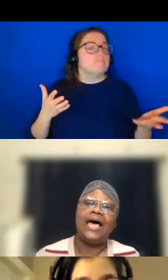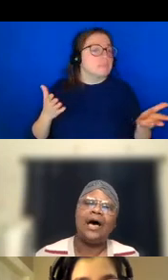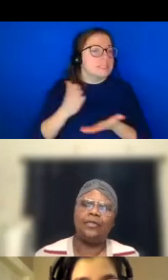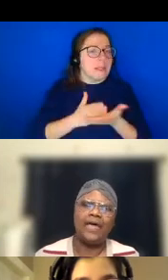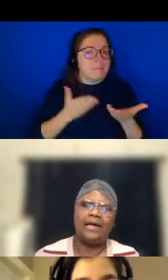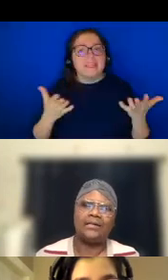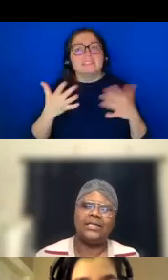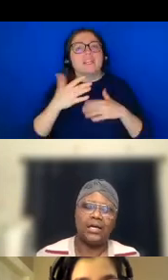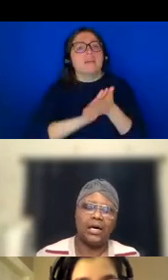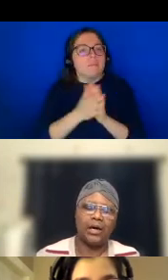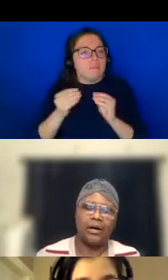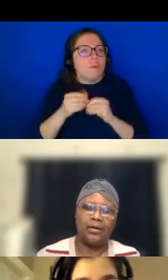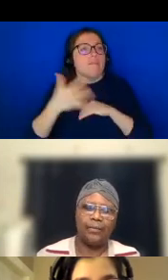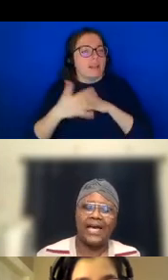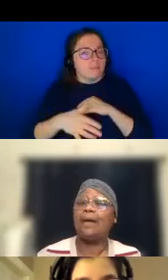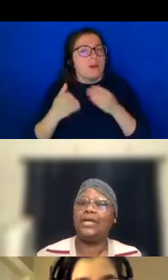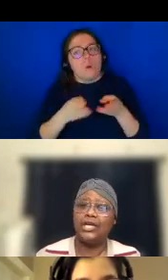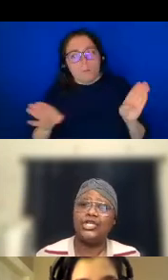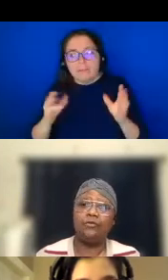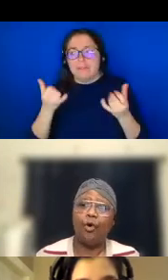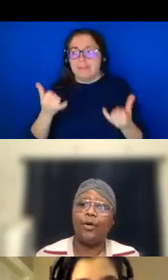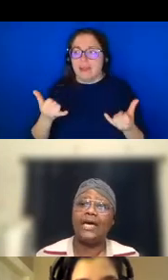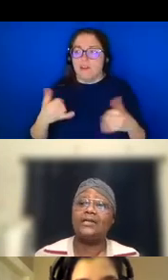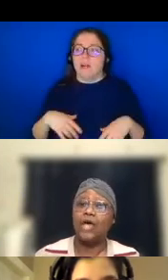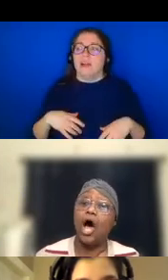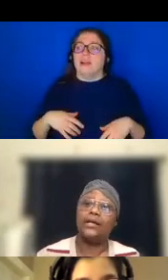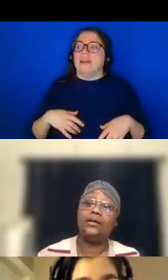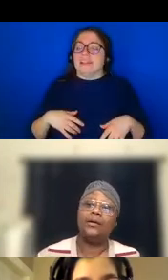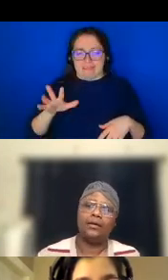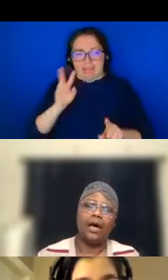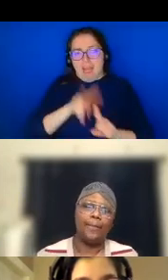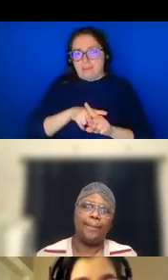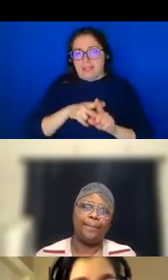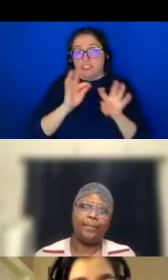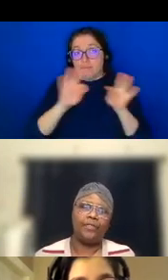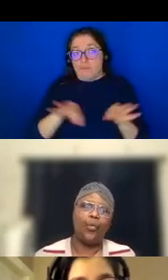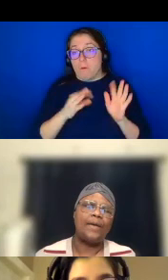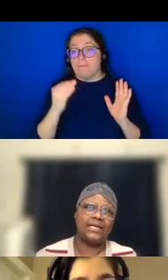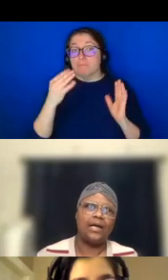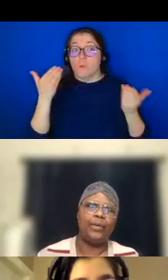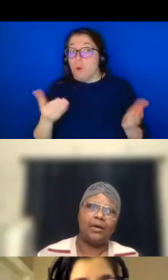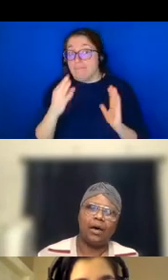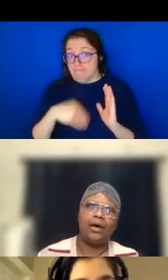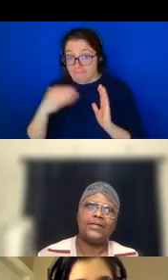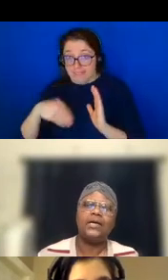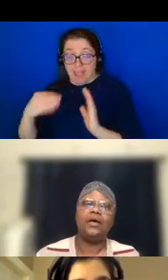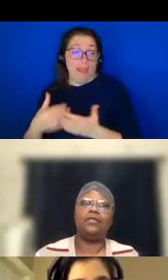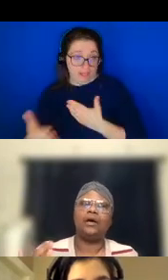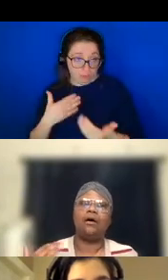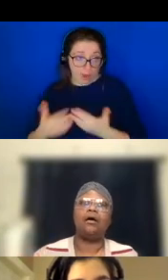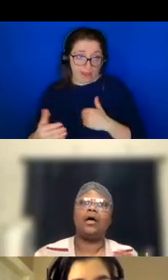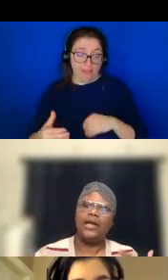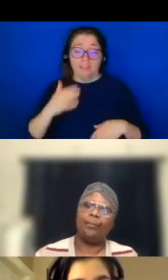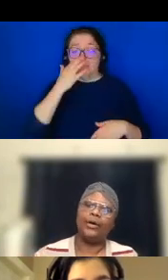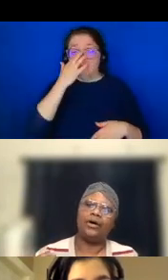fill out that that application form that is on the website, because